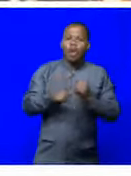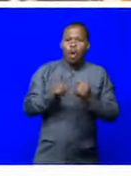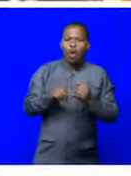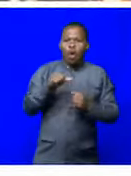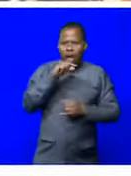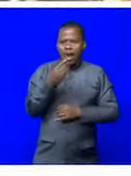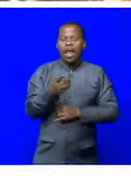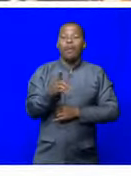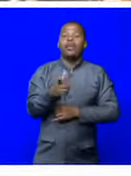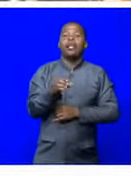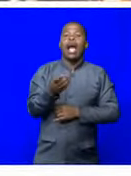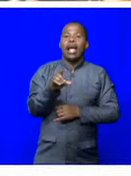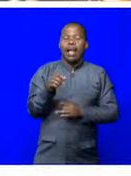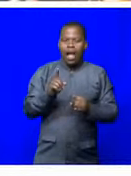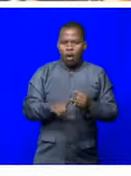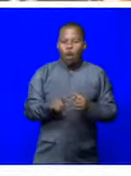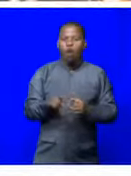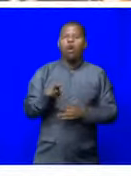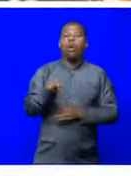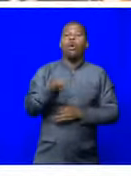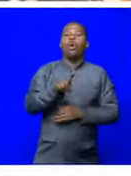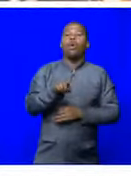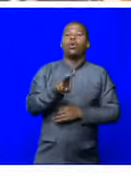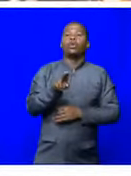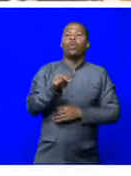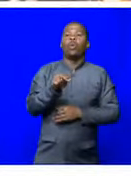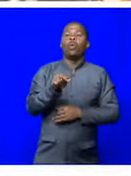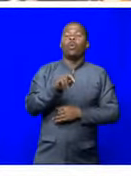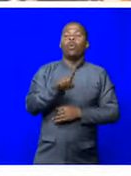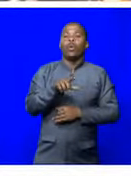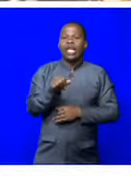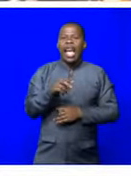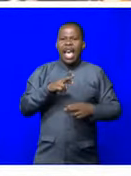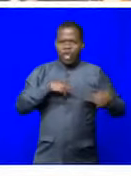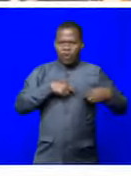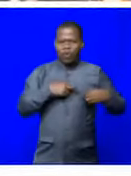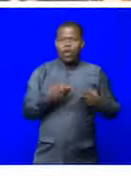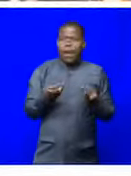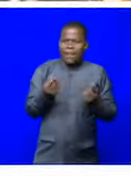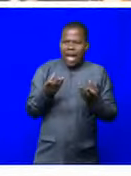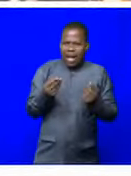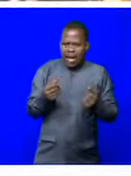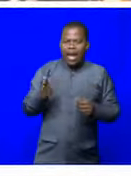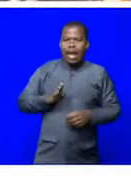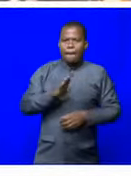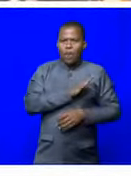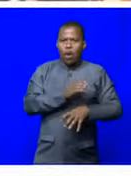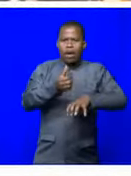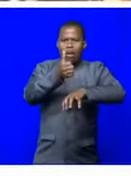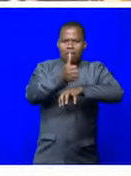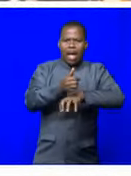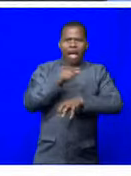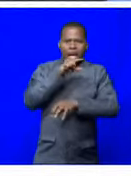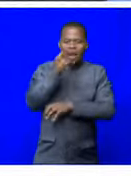Loku kwethulwe ngusihlalo webhodi mfanaleni imkhatshwa emovisini alelibandla embabane.